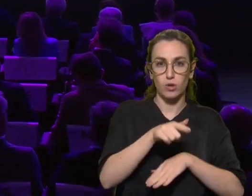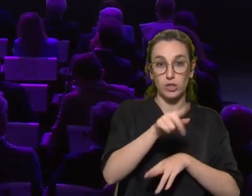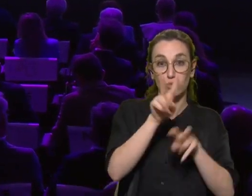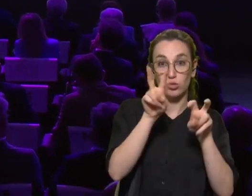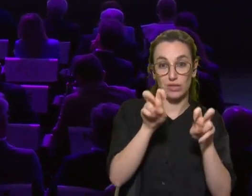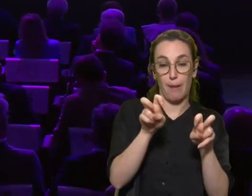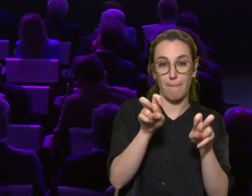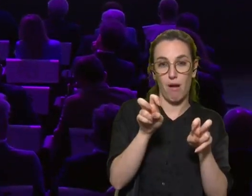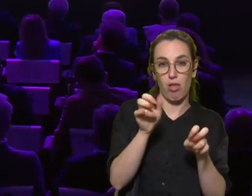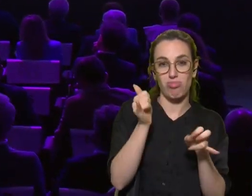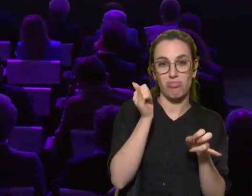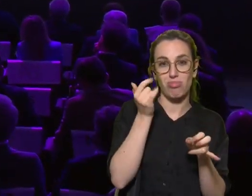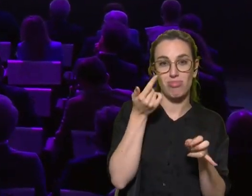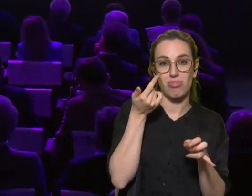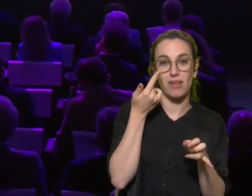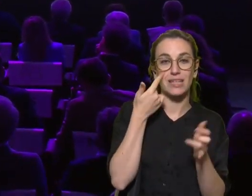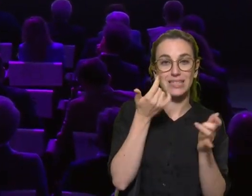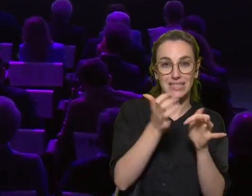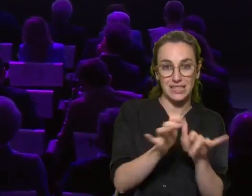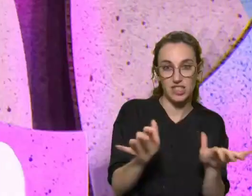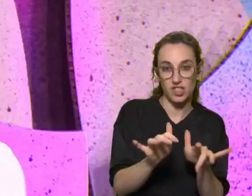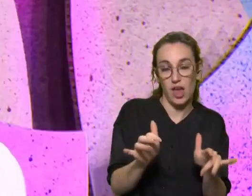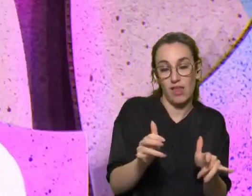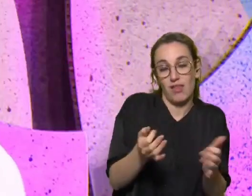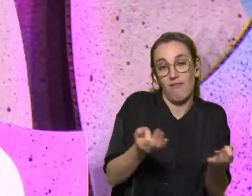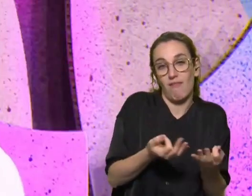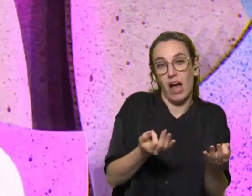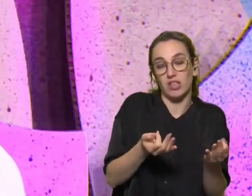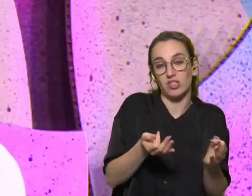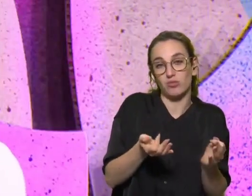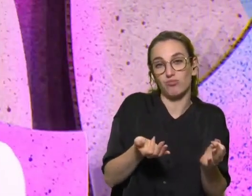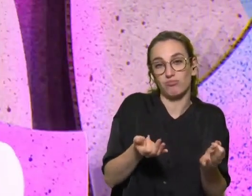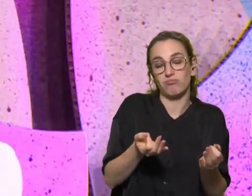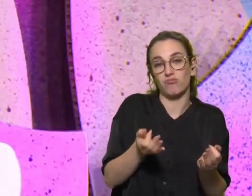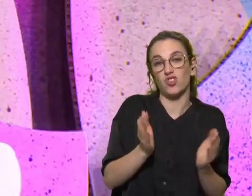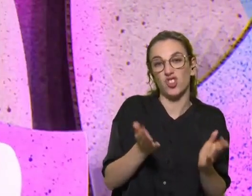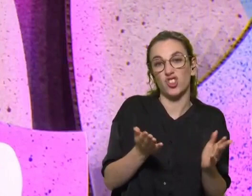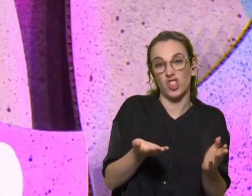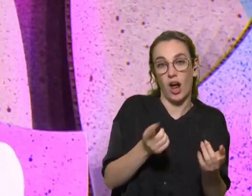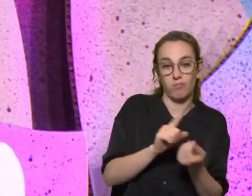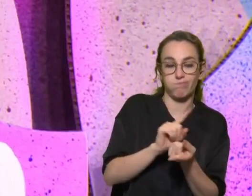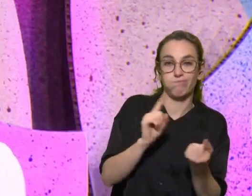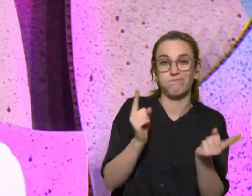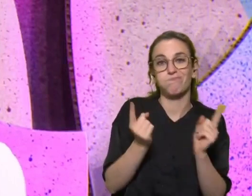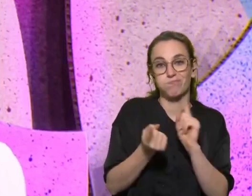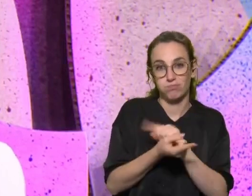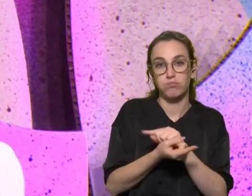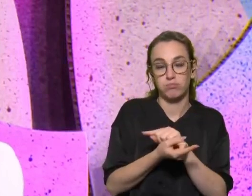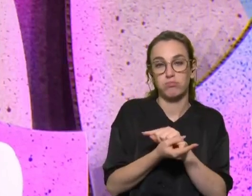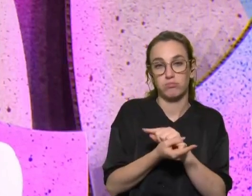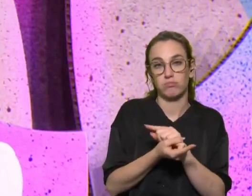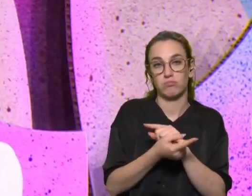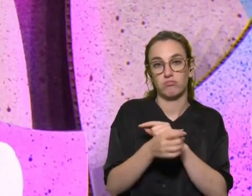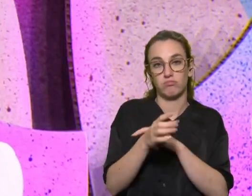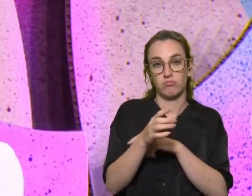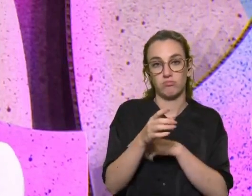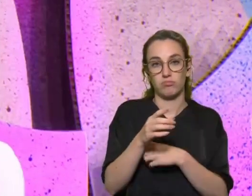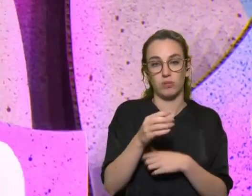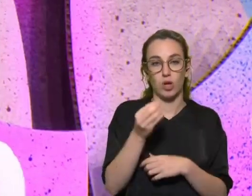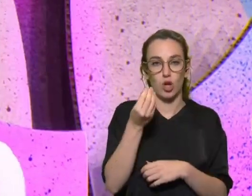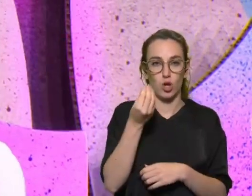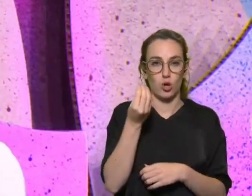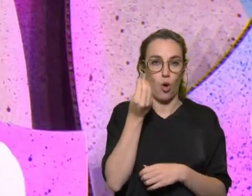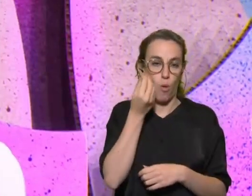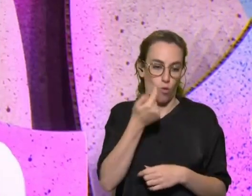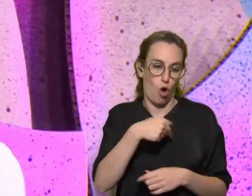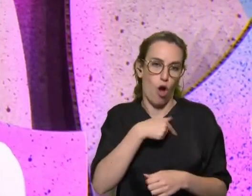current problems. And in terms of artificial intelligence, it seems that there's